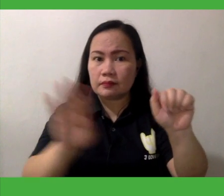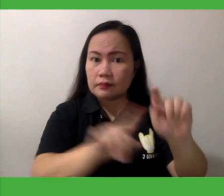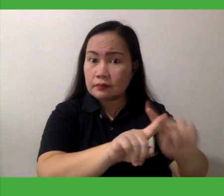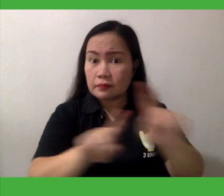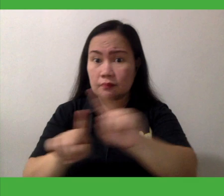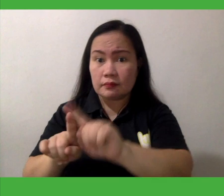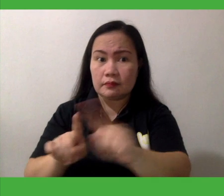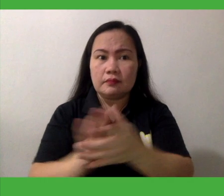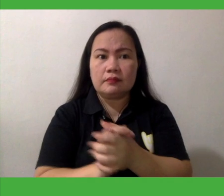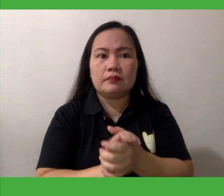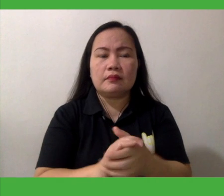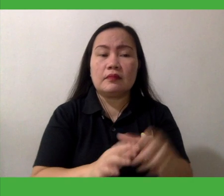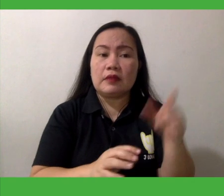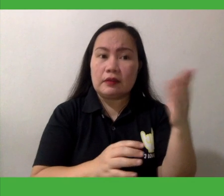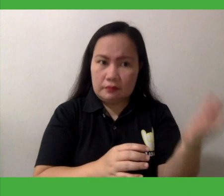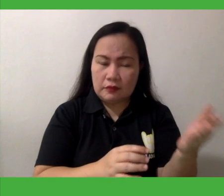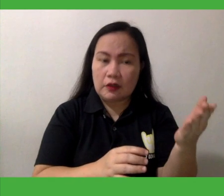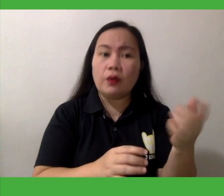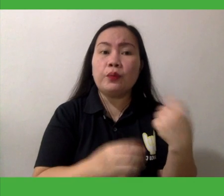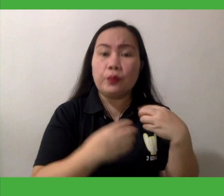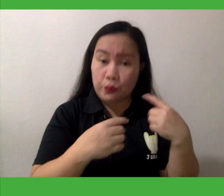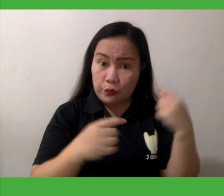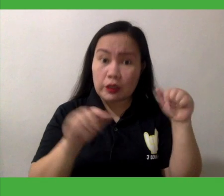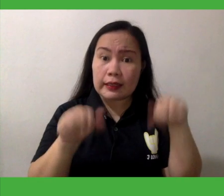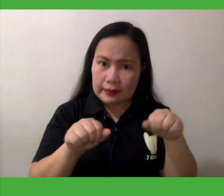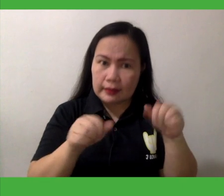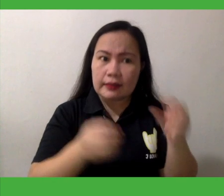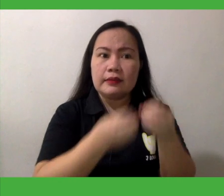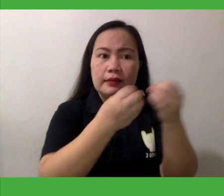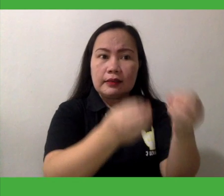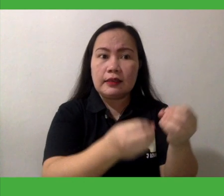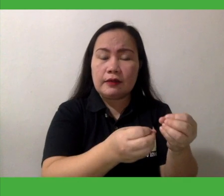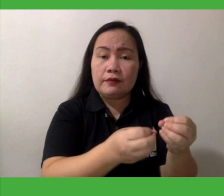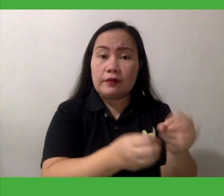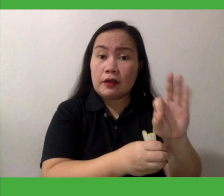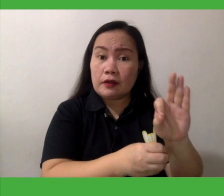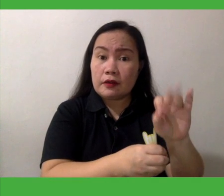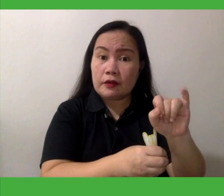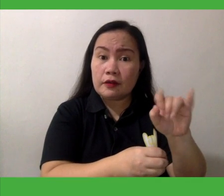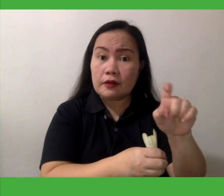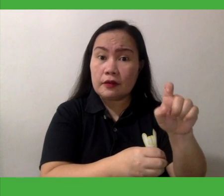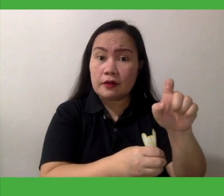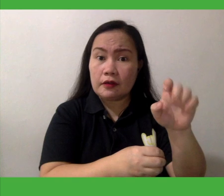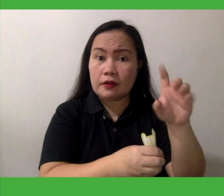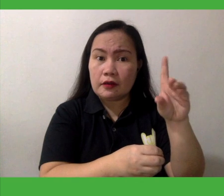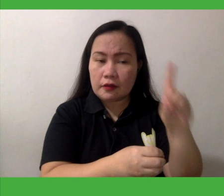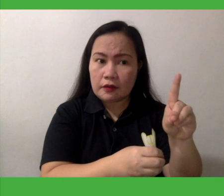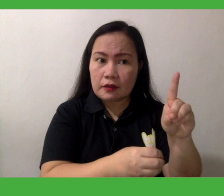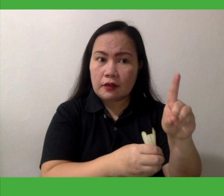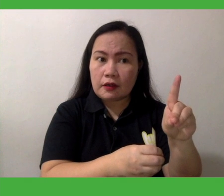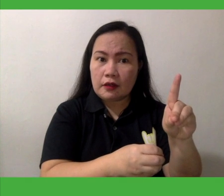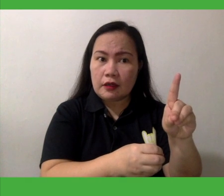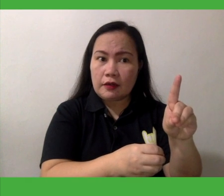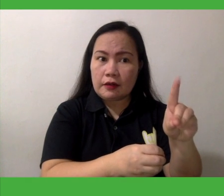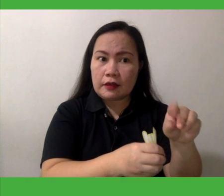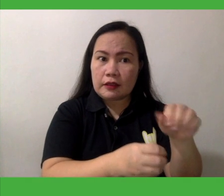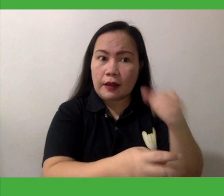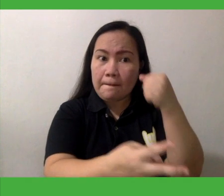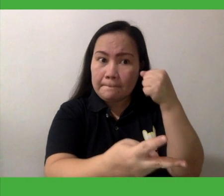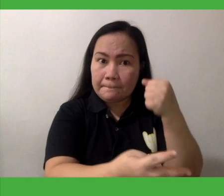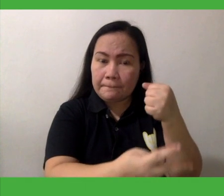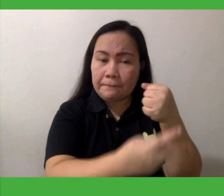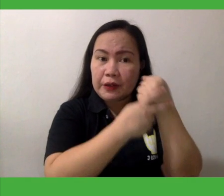So, ito, we can give the fixed value or yung exact value. And then this one, it has